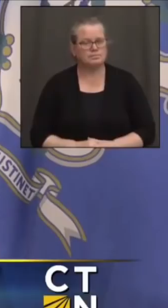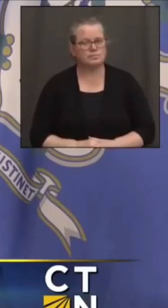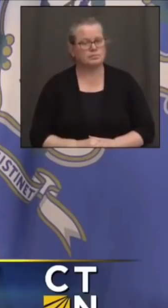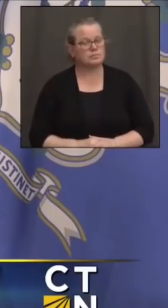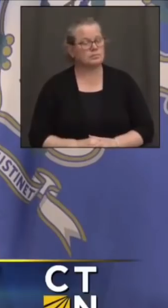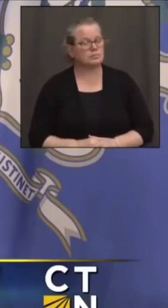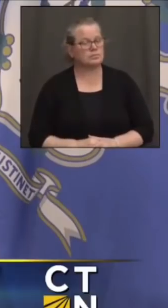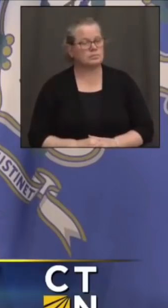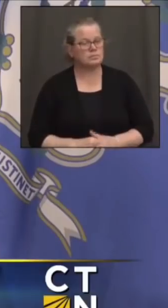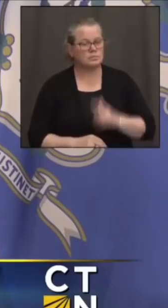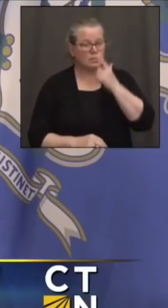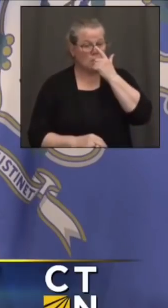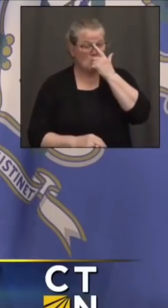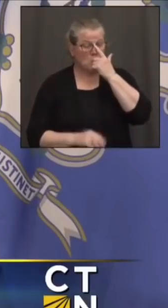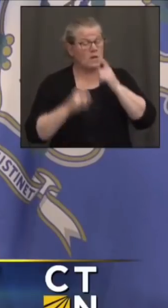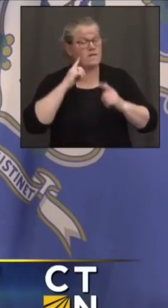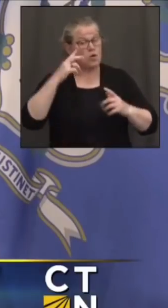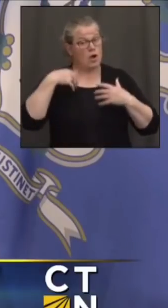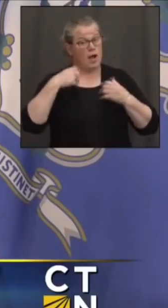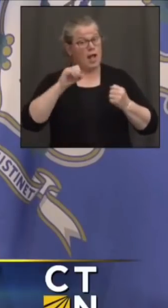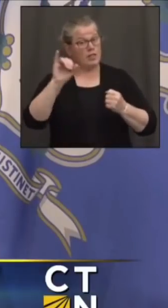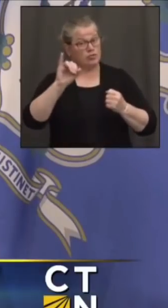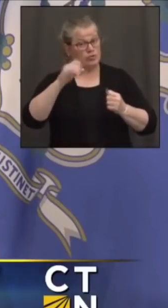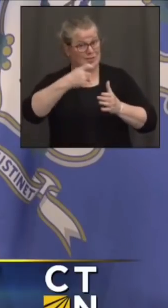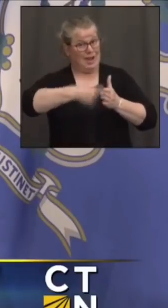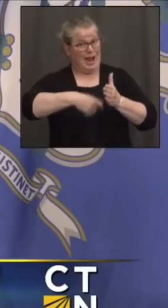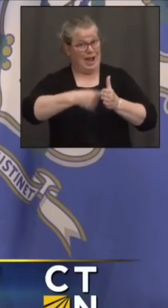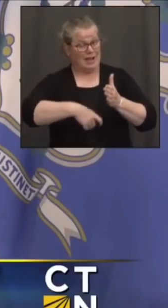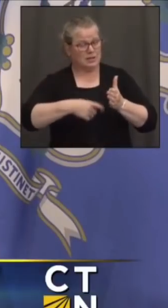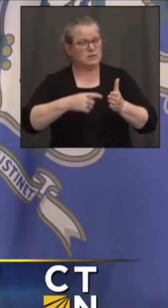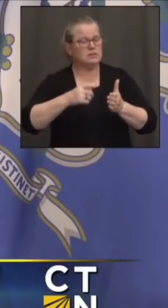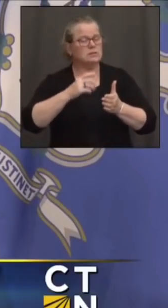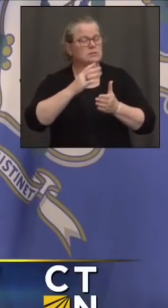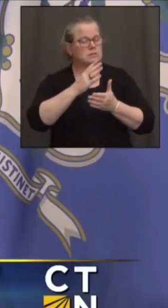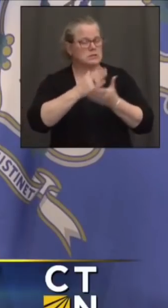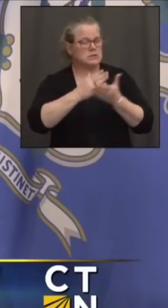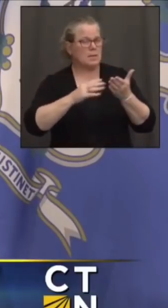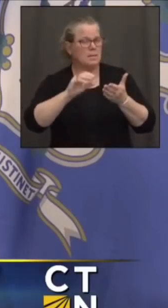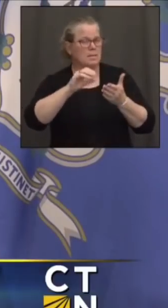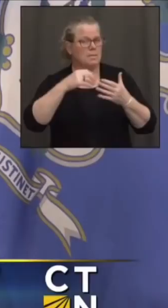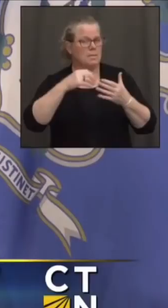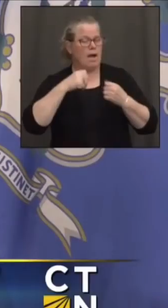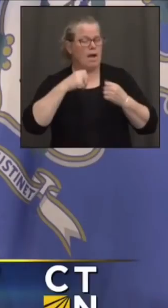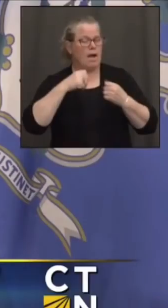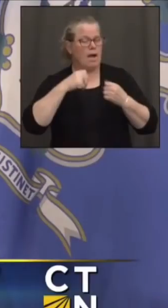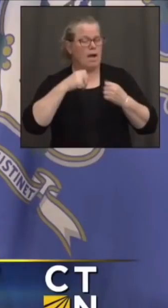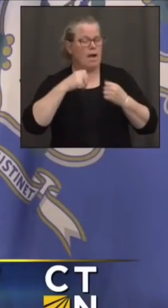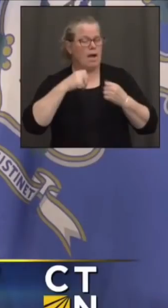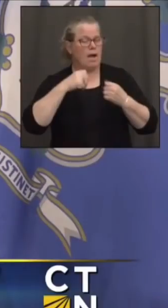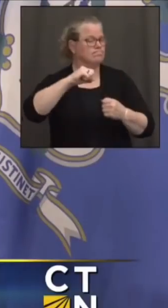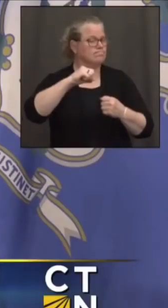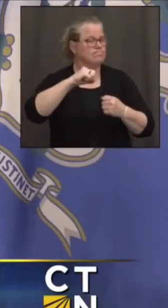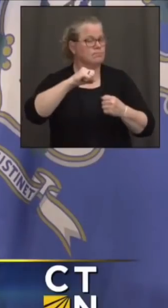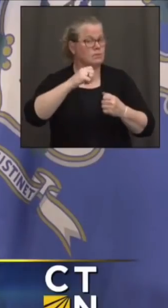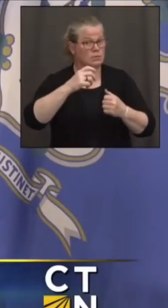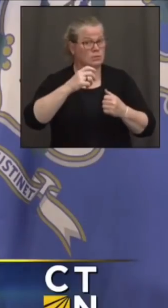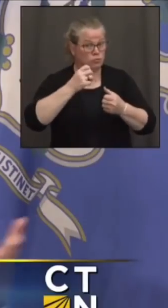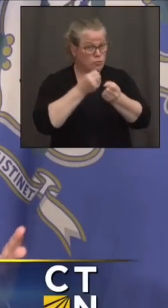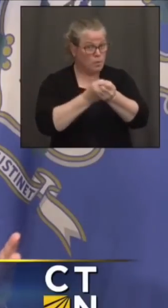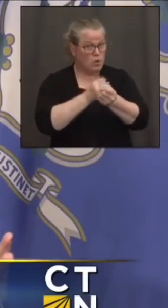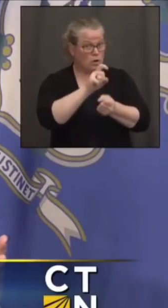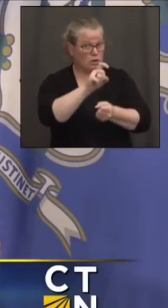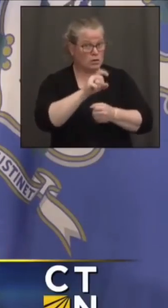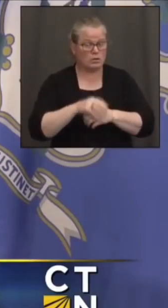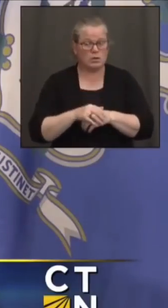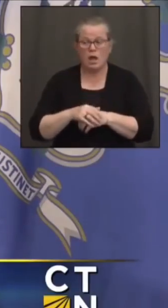And as far as the health insurance tax goes, we're hearing some pushback on that. Are you still behind that? I'm still behind that. Look,